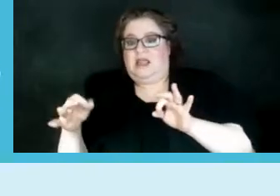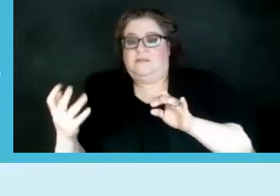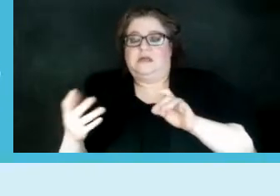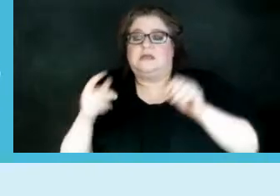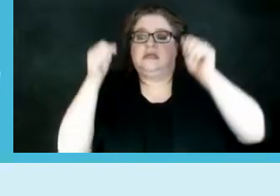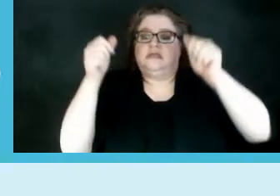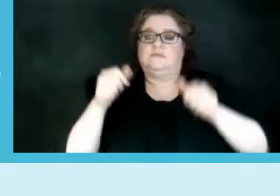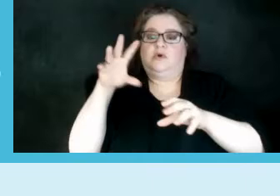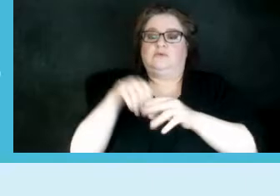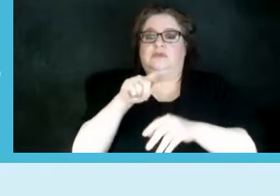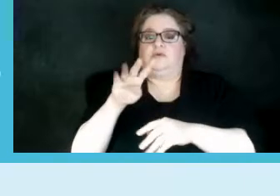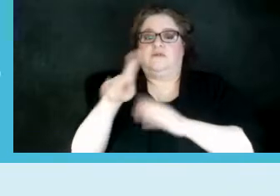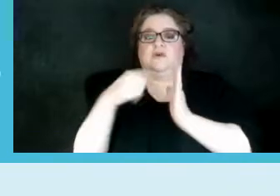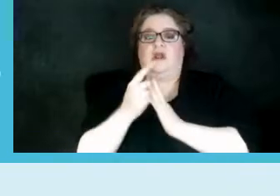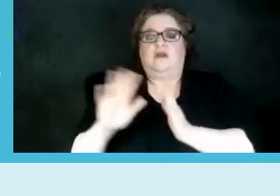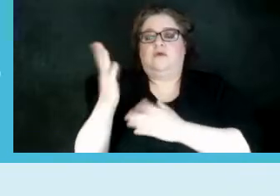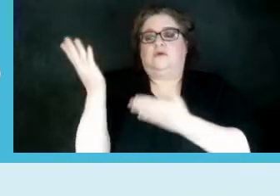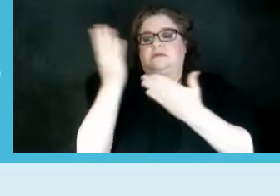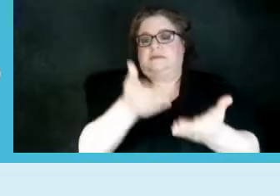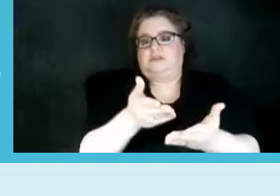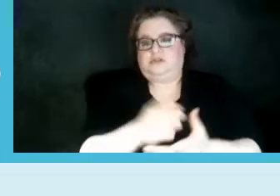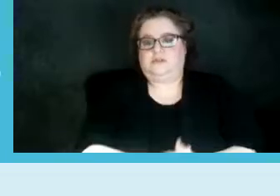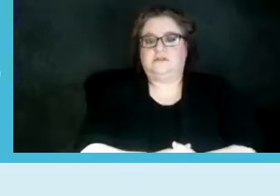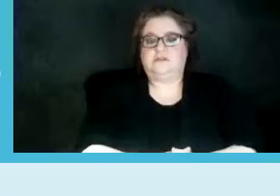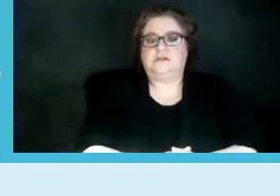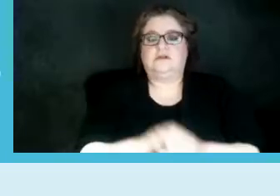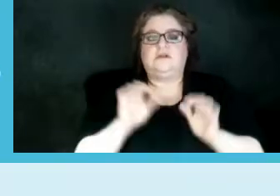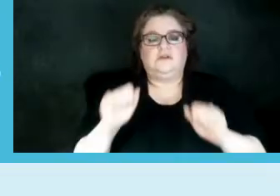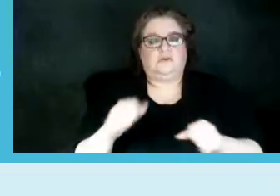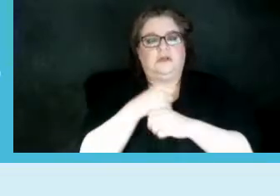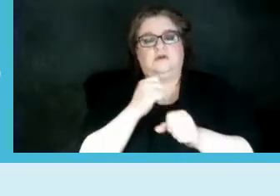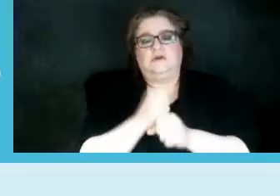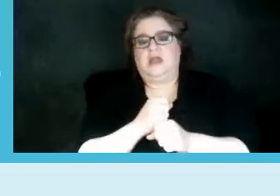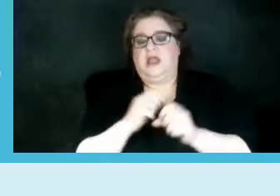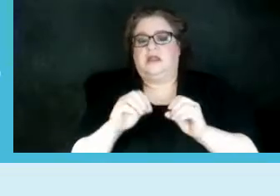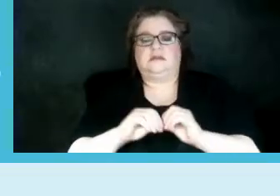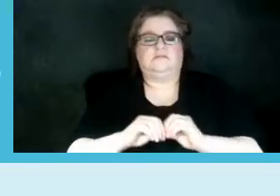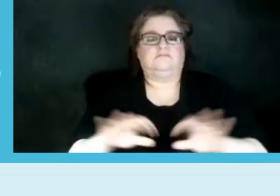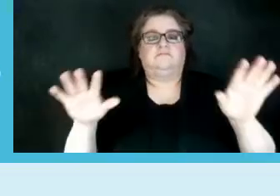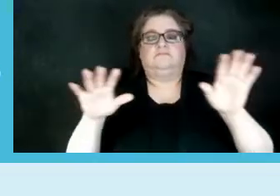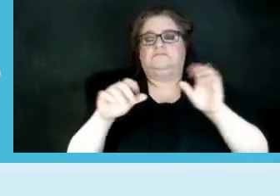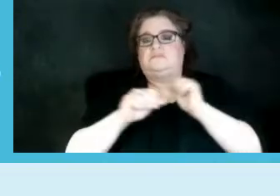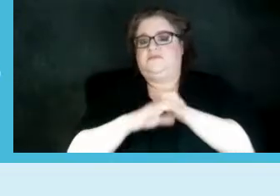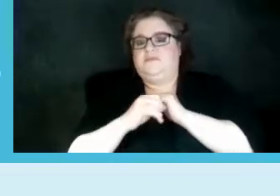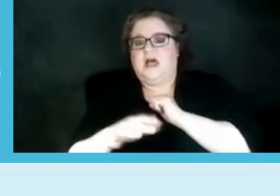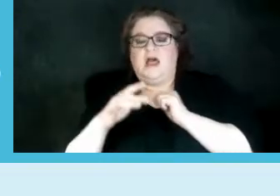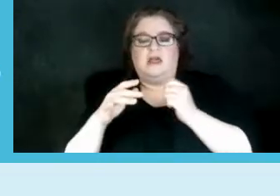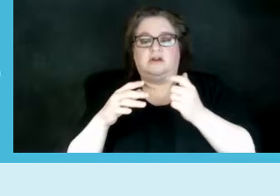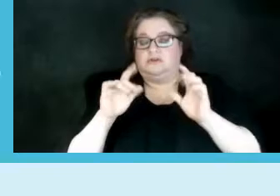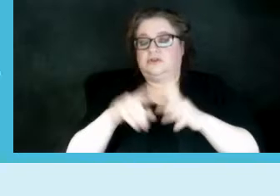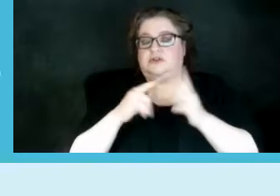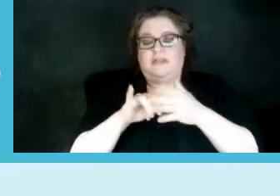24 hours of your submission. You're allowed to create and distribute flyers on public property. You can actually even start that